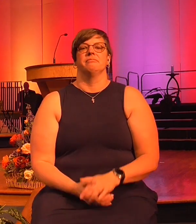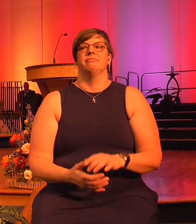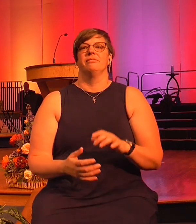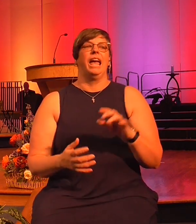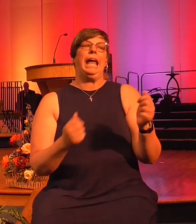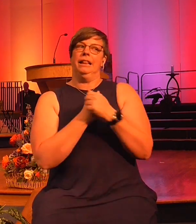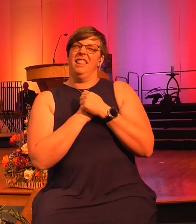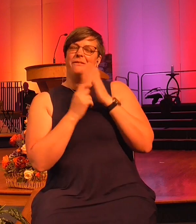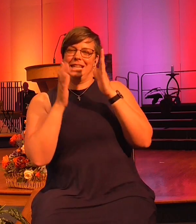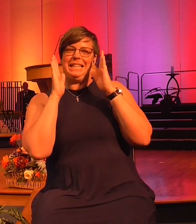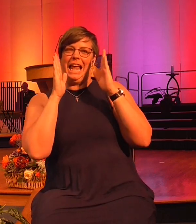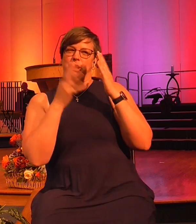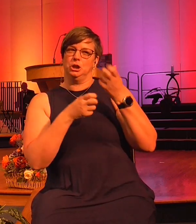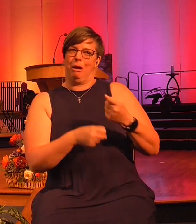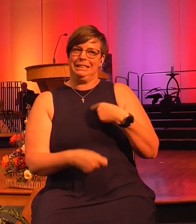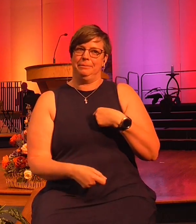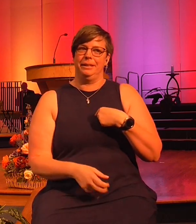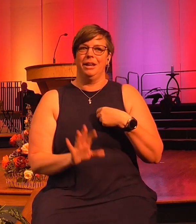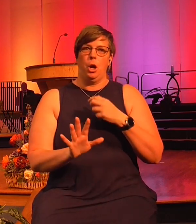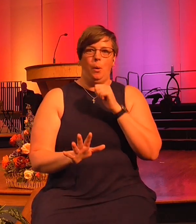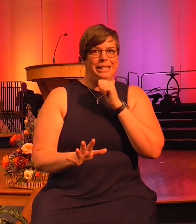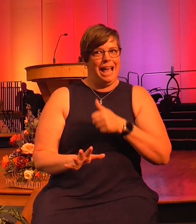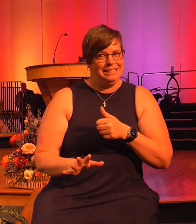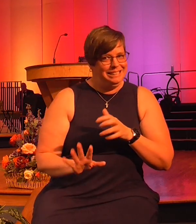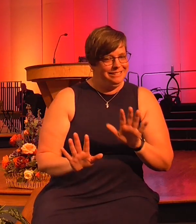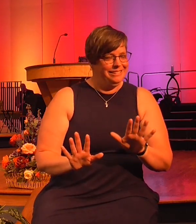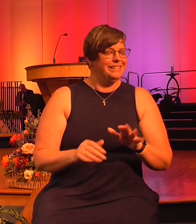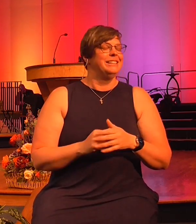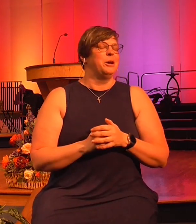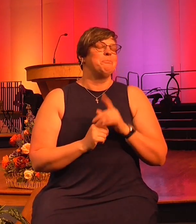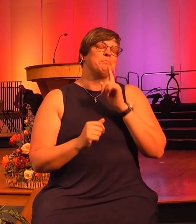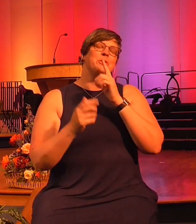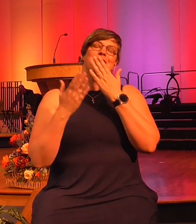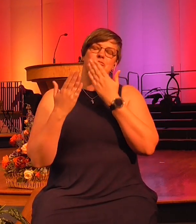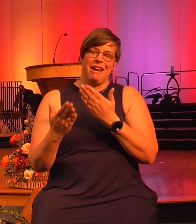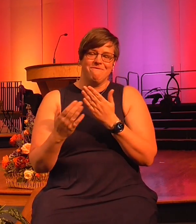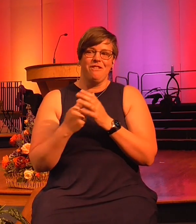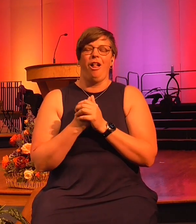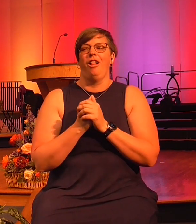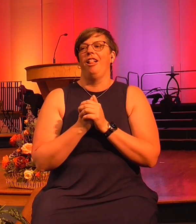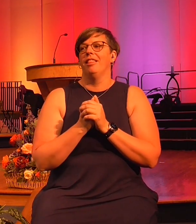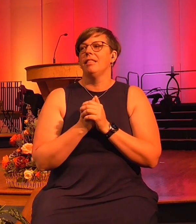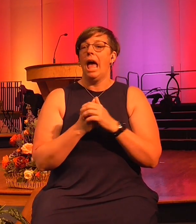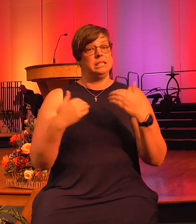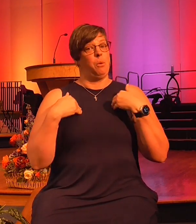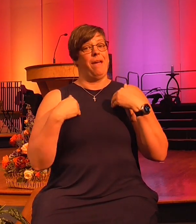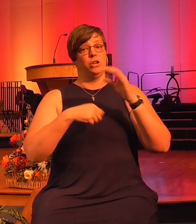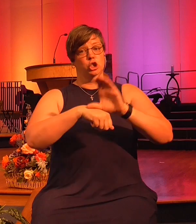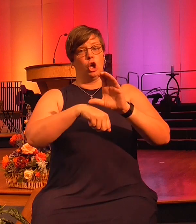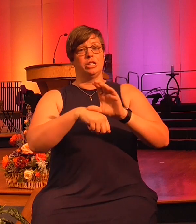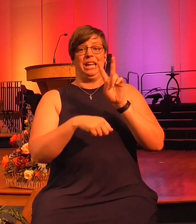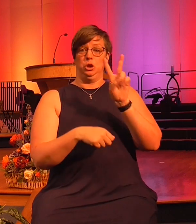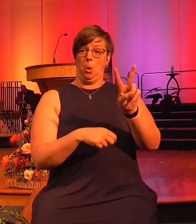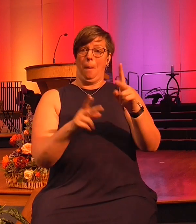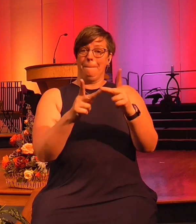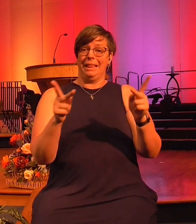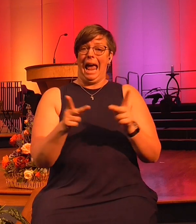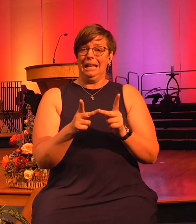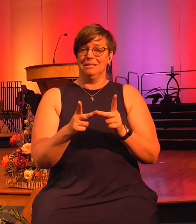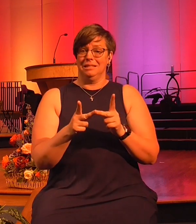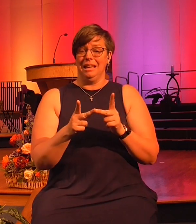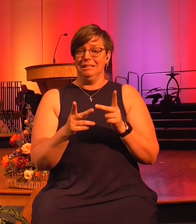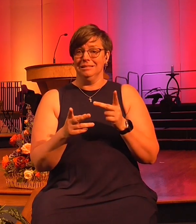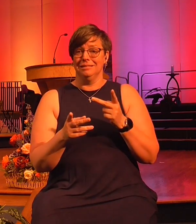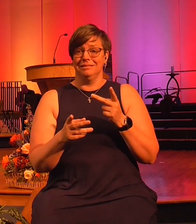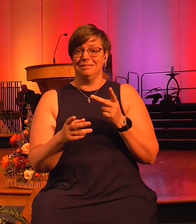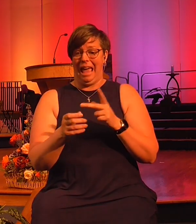He loves all this attention. Trust me. He does not. He does not. We're grateful for him. And it's kind of like having a church in two places at once, because we